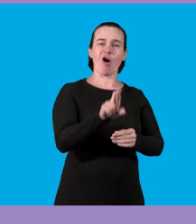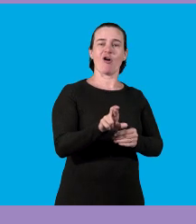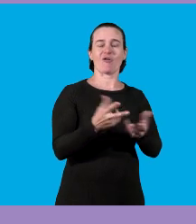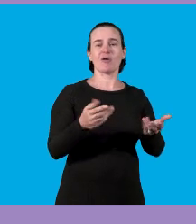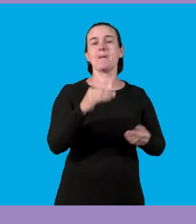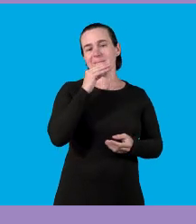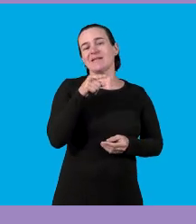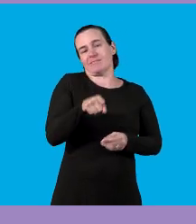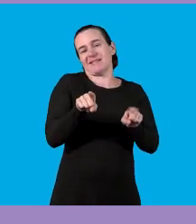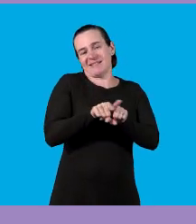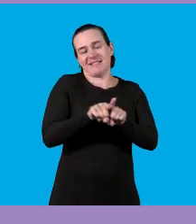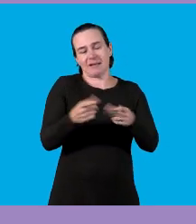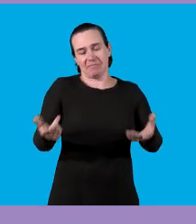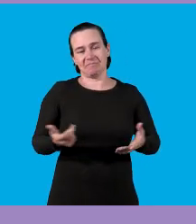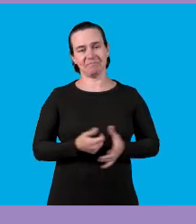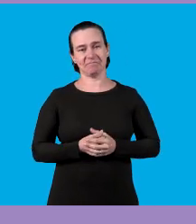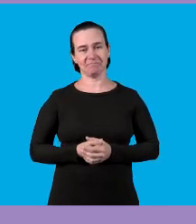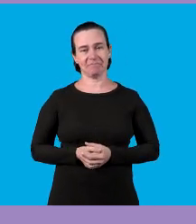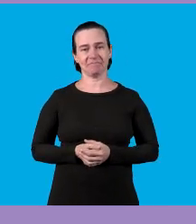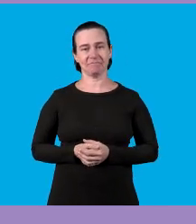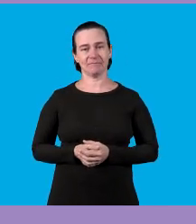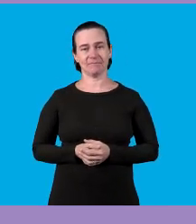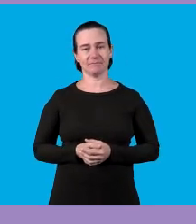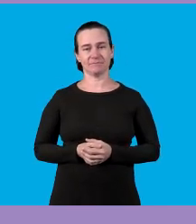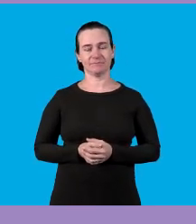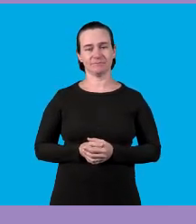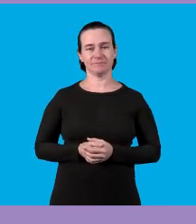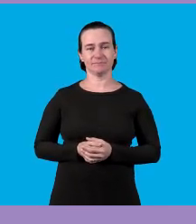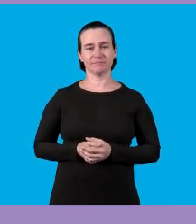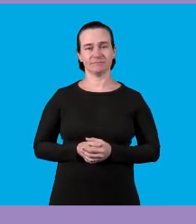is common on both triangles.